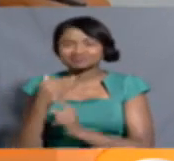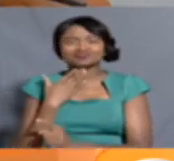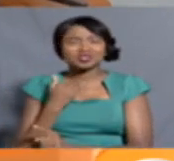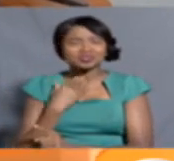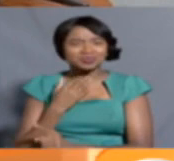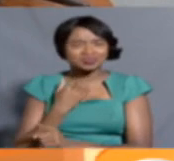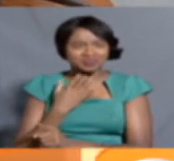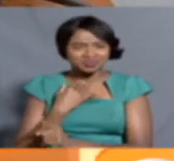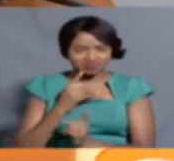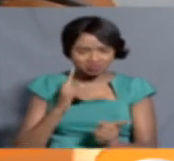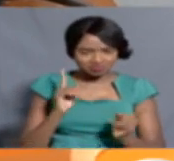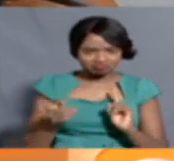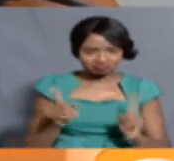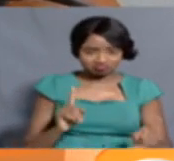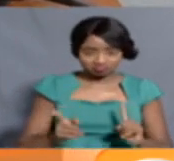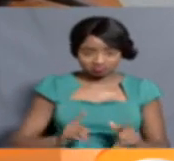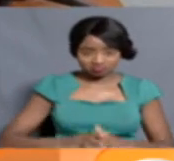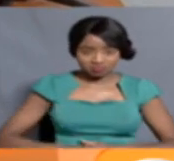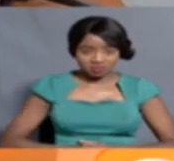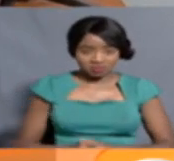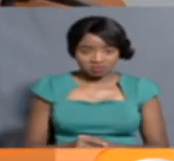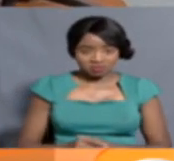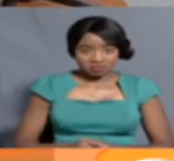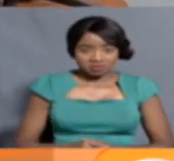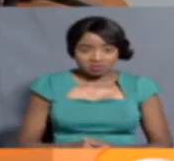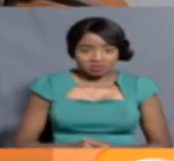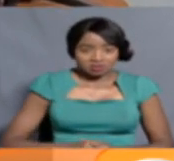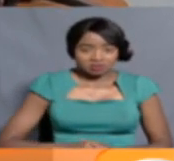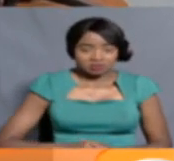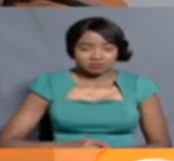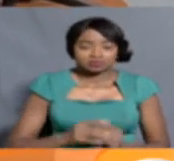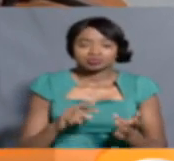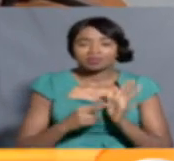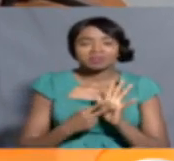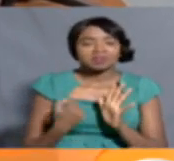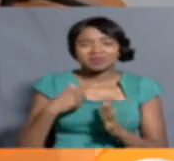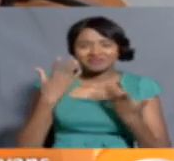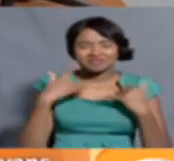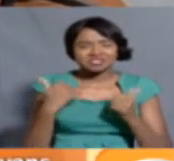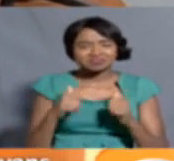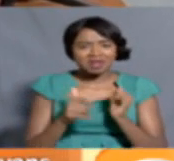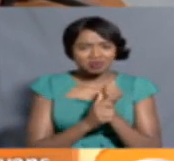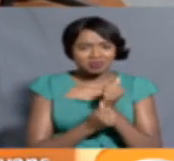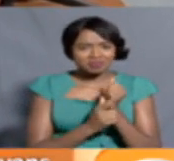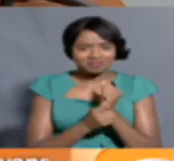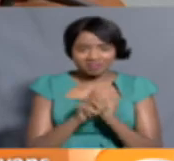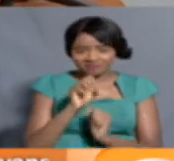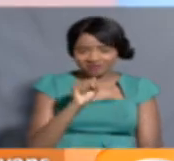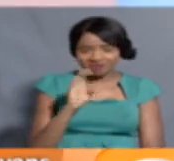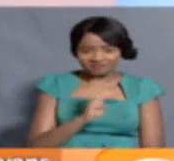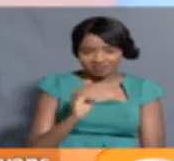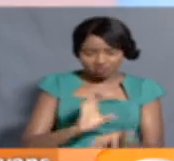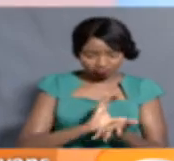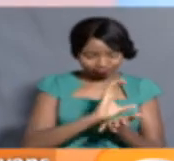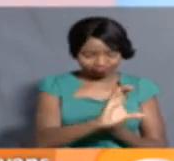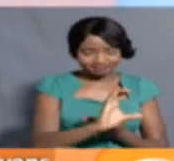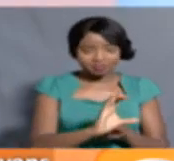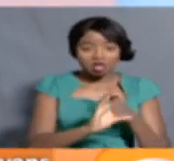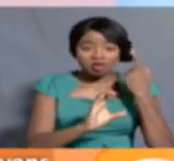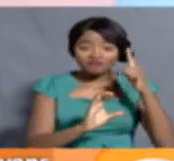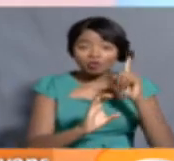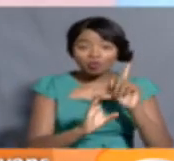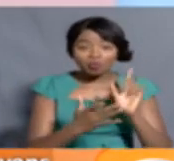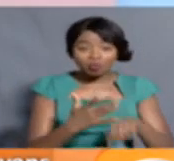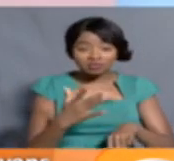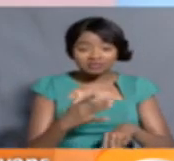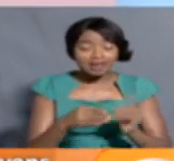all that, we are still not over that scandal of maize last year. We have, I think 5 billion shillings was allocated to buy maize and we spent